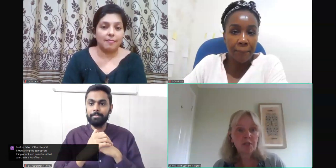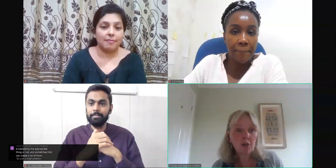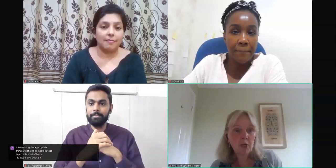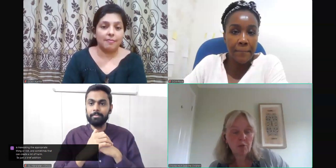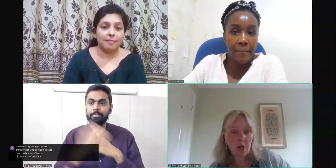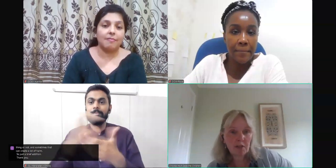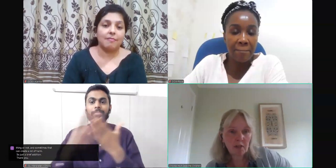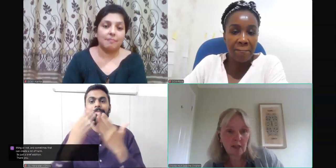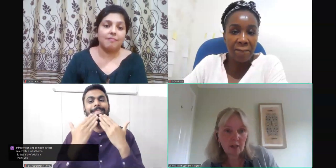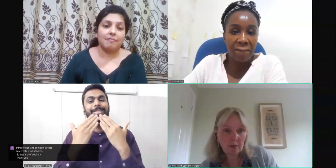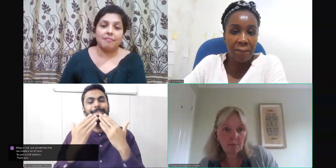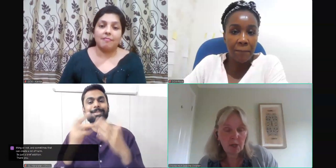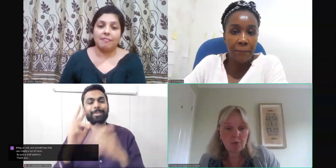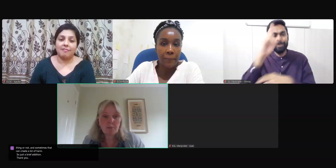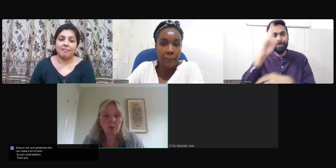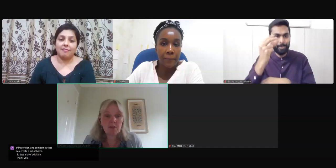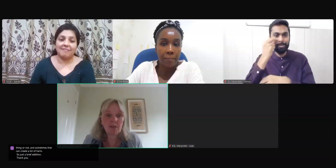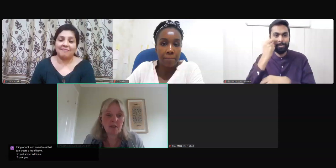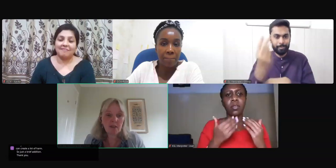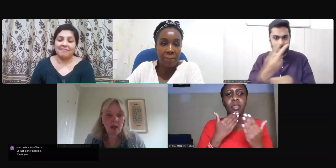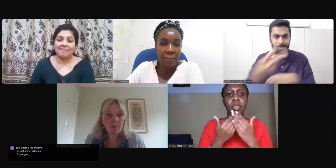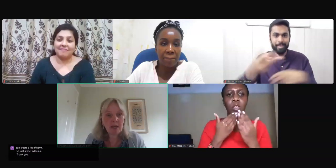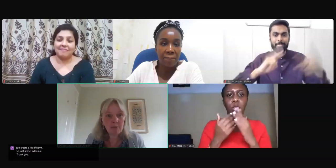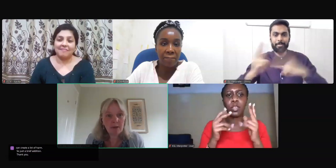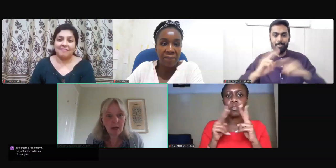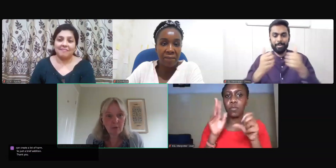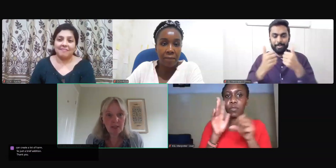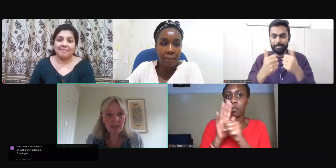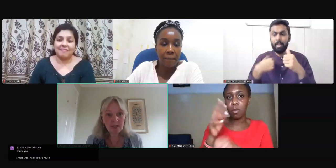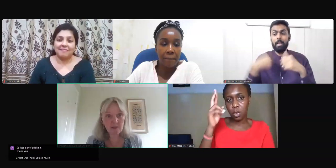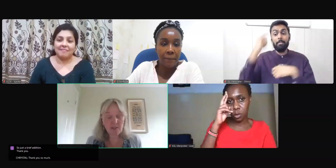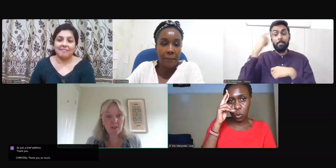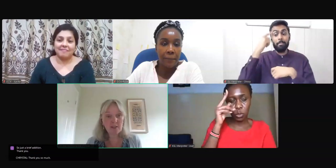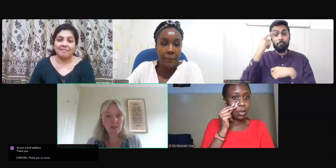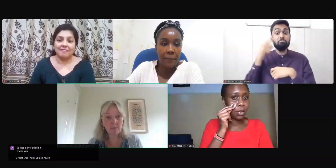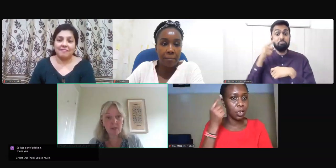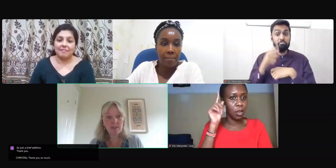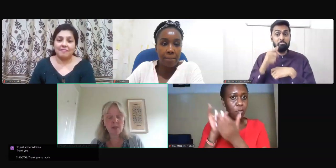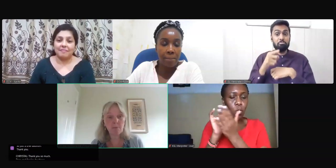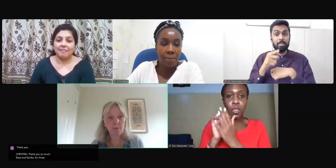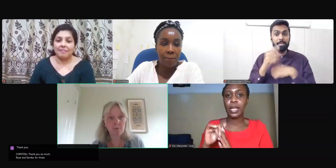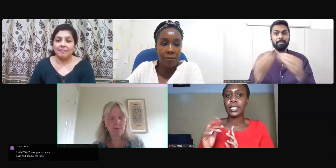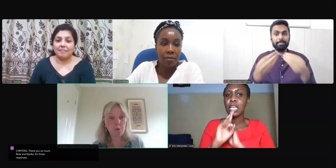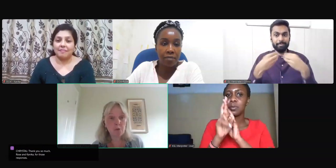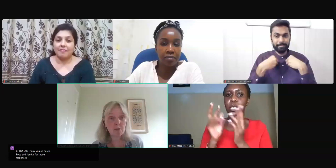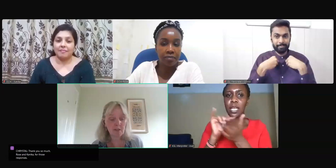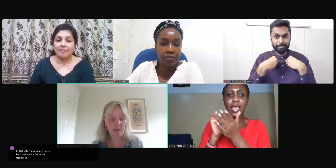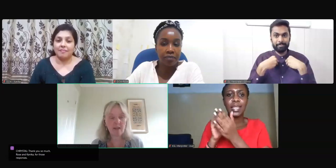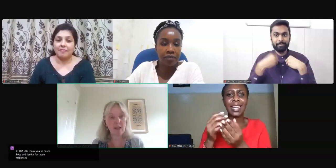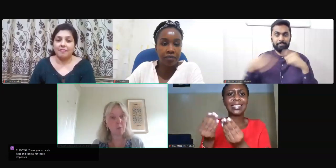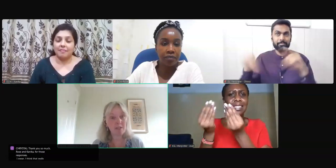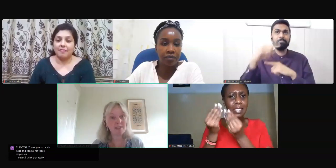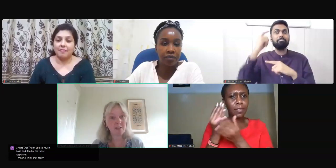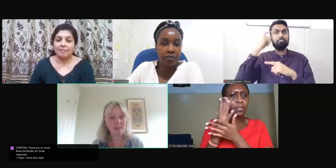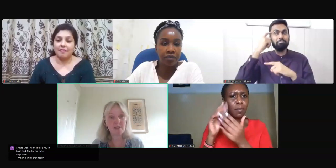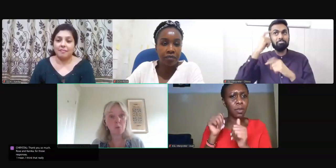Thank you so much, Rose and Kanika, for those responses. I mean, I think that really does give us some food for thought, and